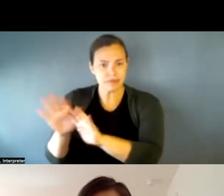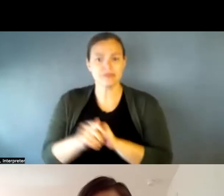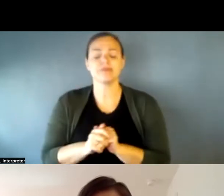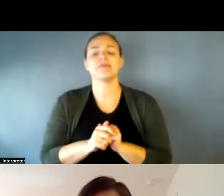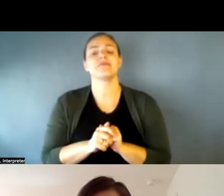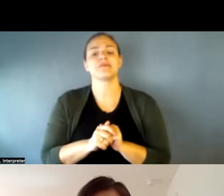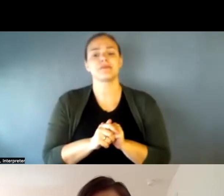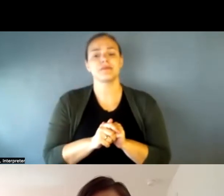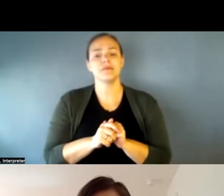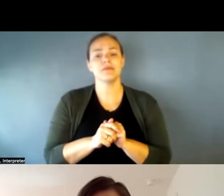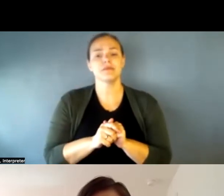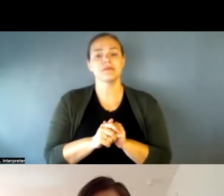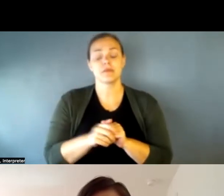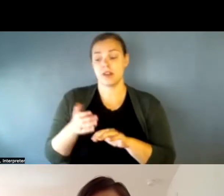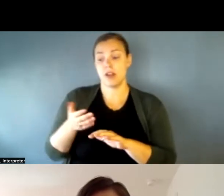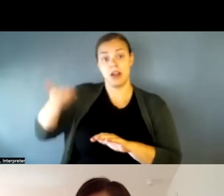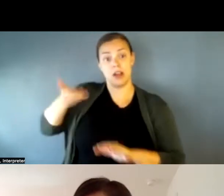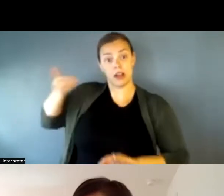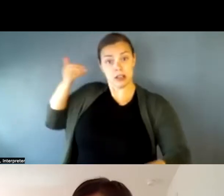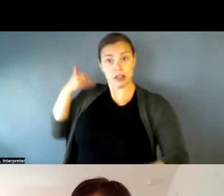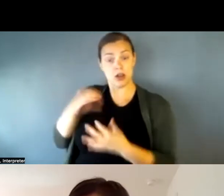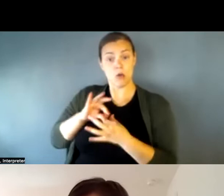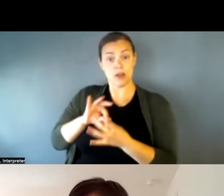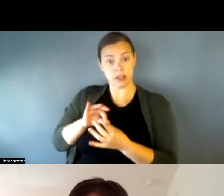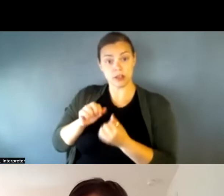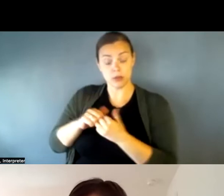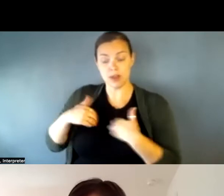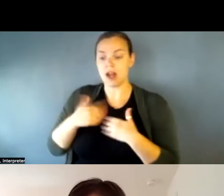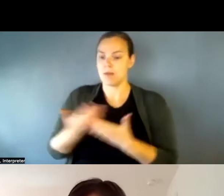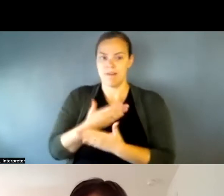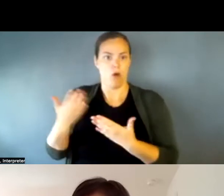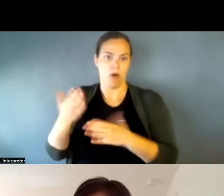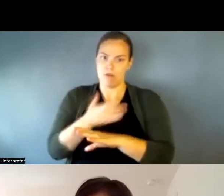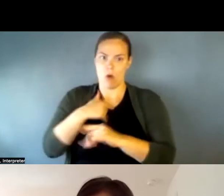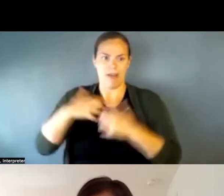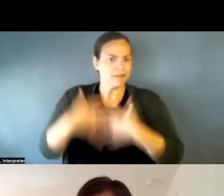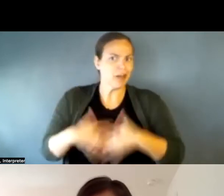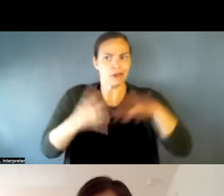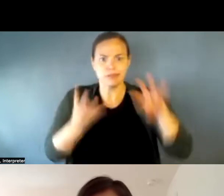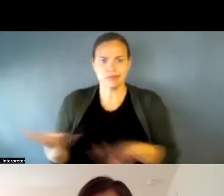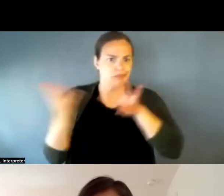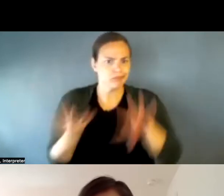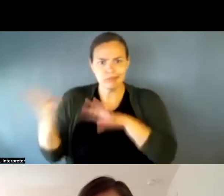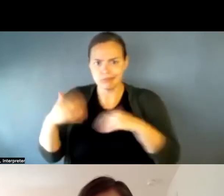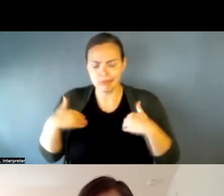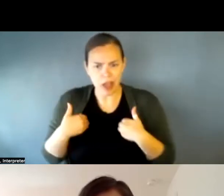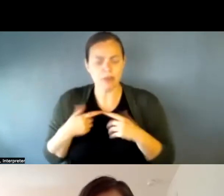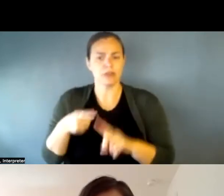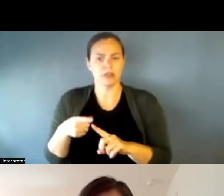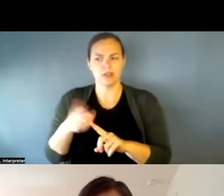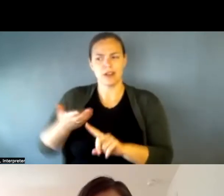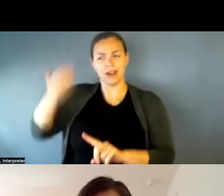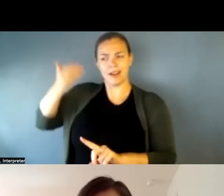know, earlier relationships with animals before, you know, industrial scale production of food, there was something much